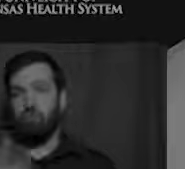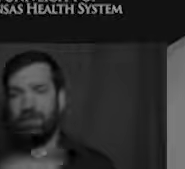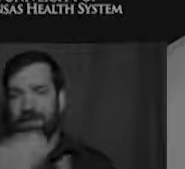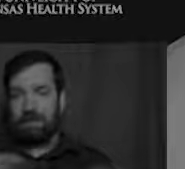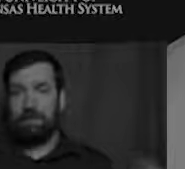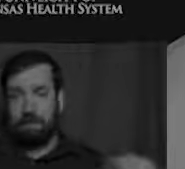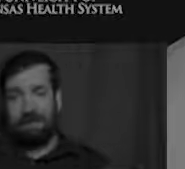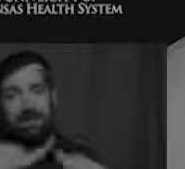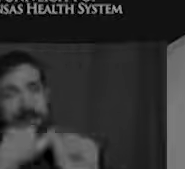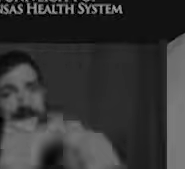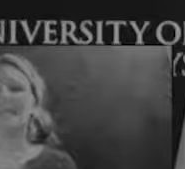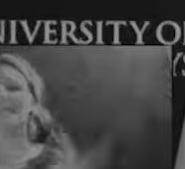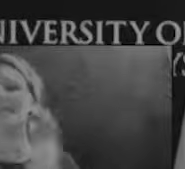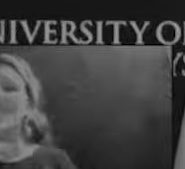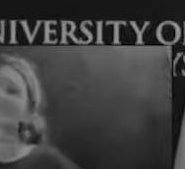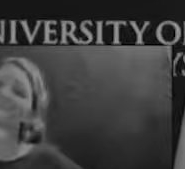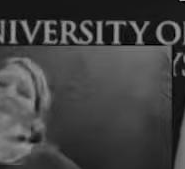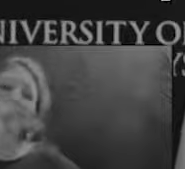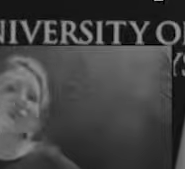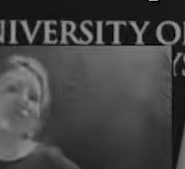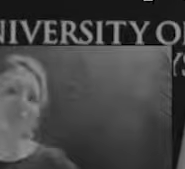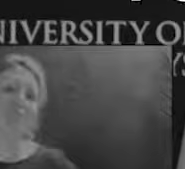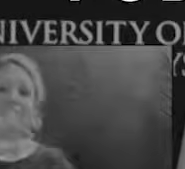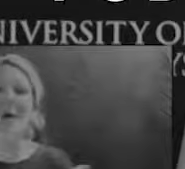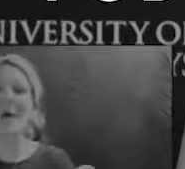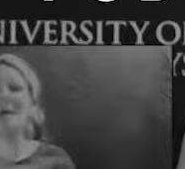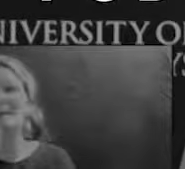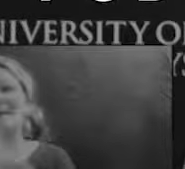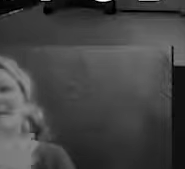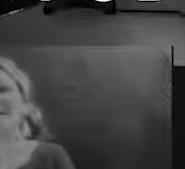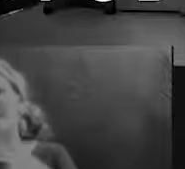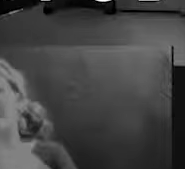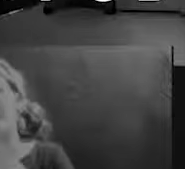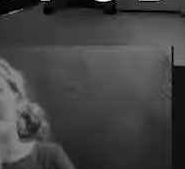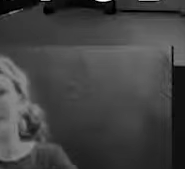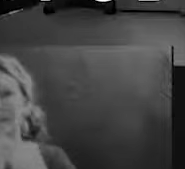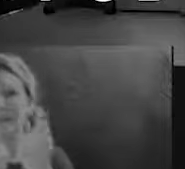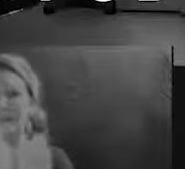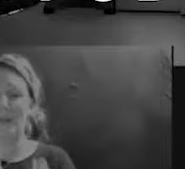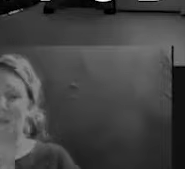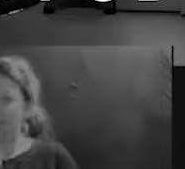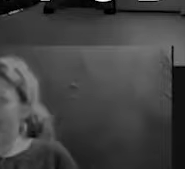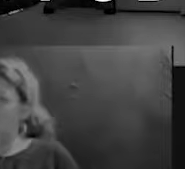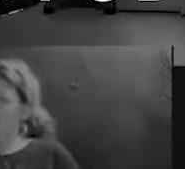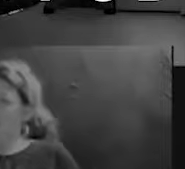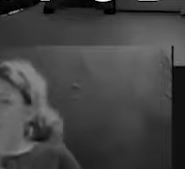mics with Dr. Stites podcast. Now everywhere podcasts are available.